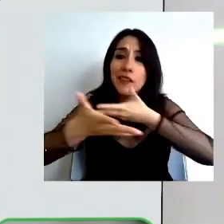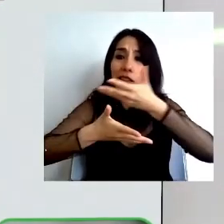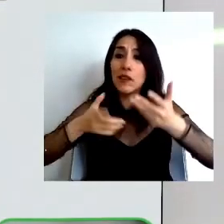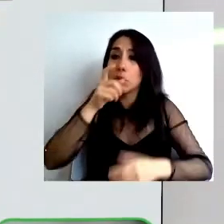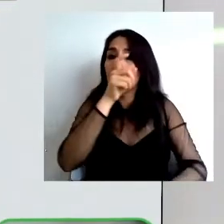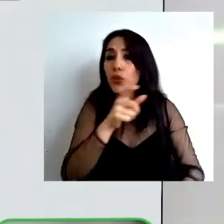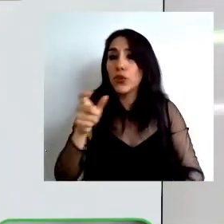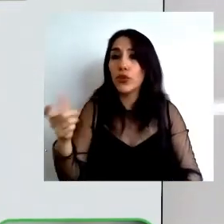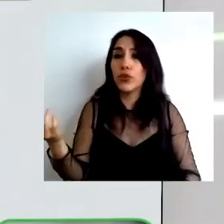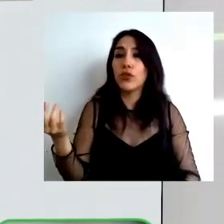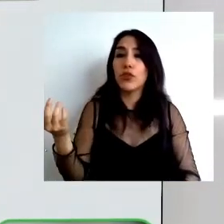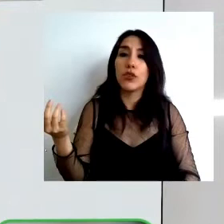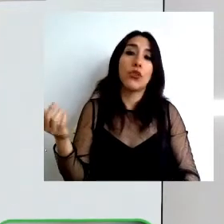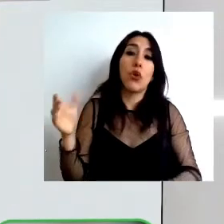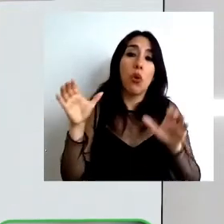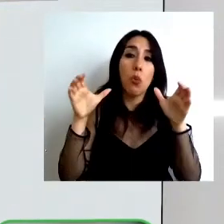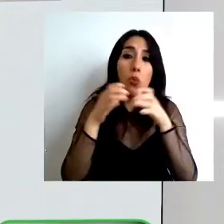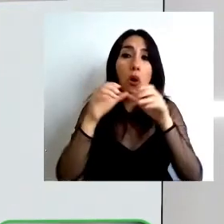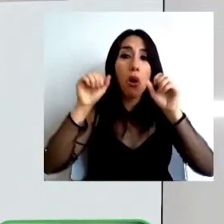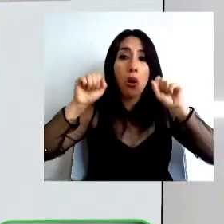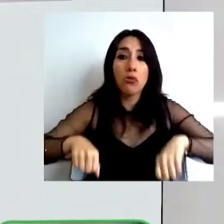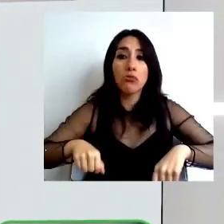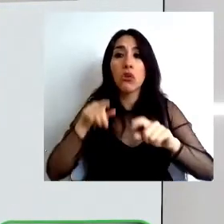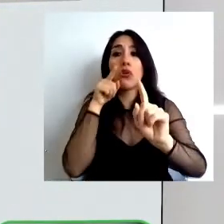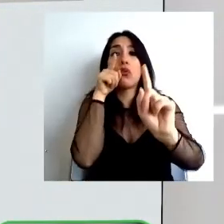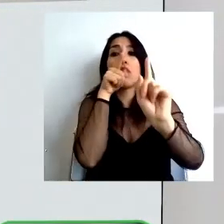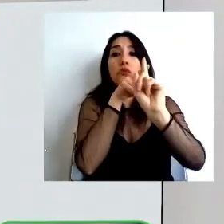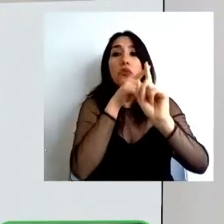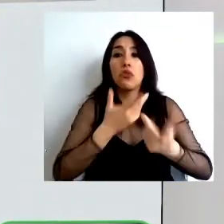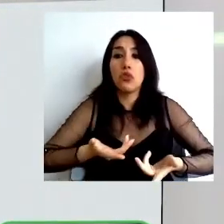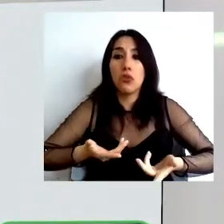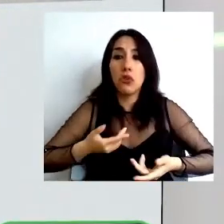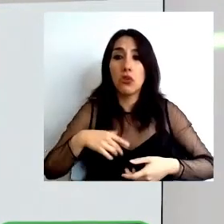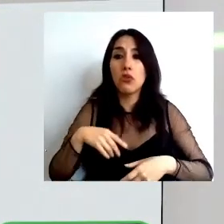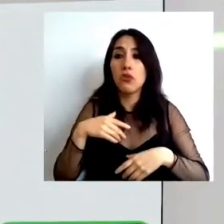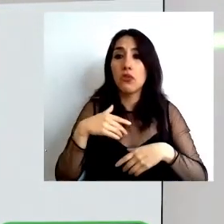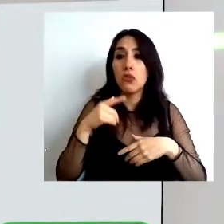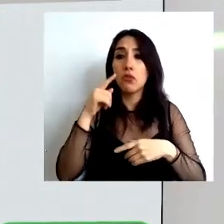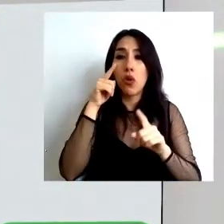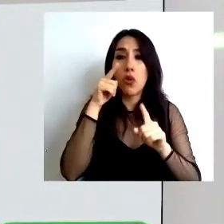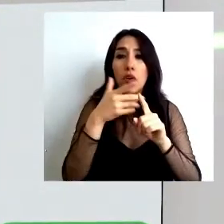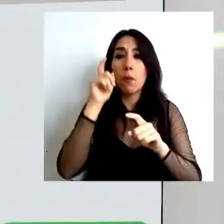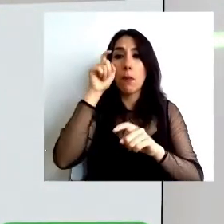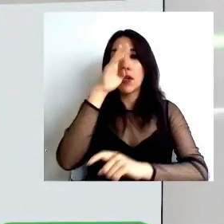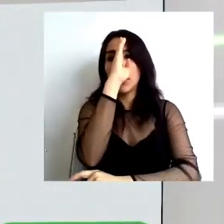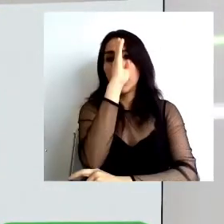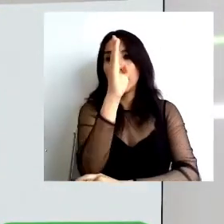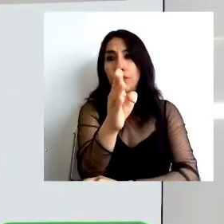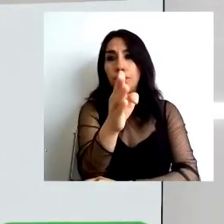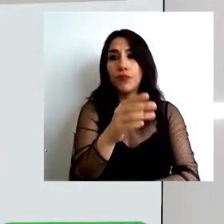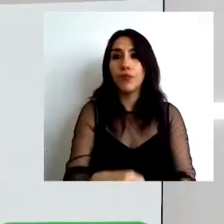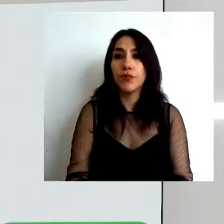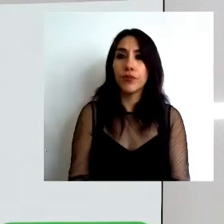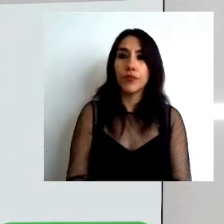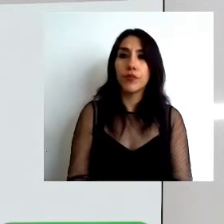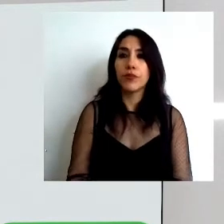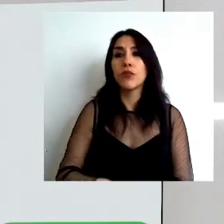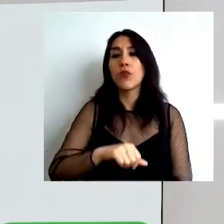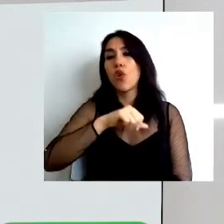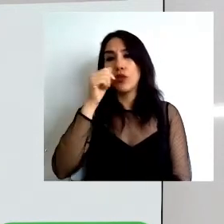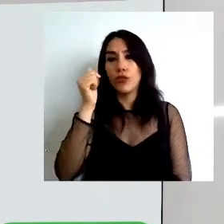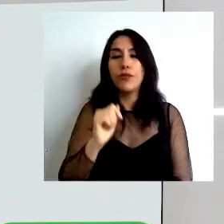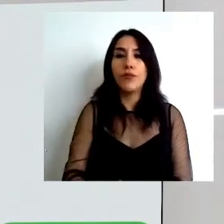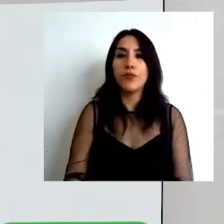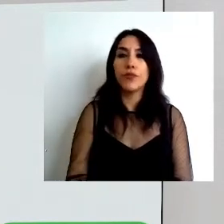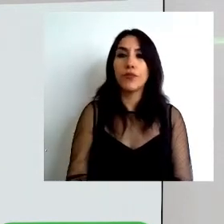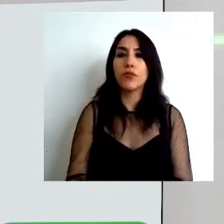important, but to achieve the scale of change we need, indirect impact must be considered.